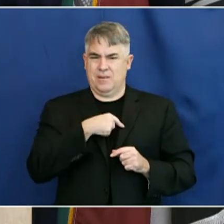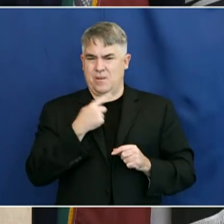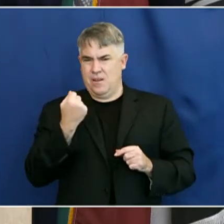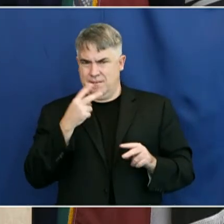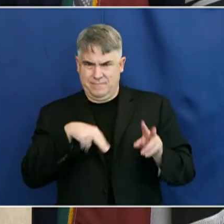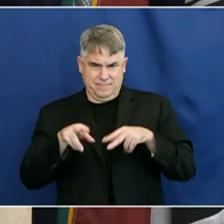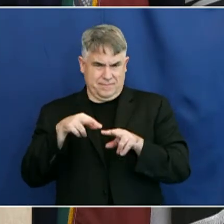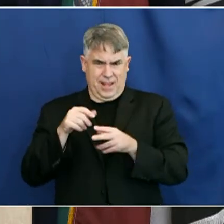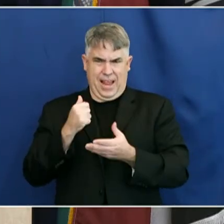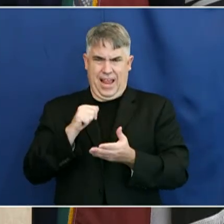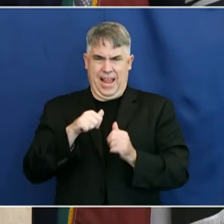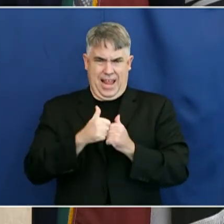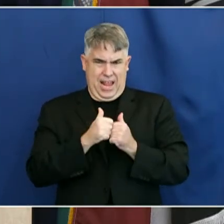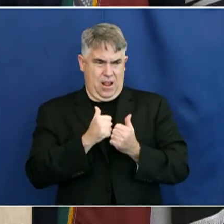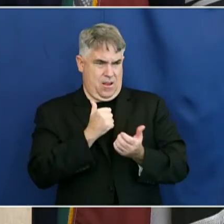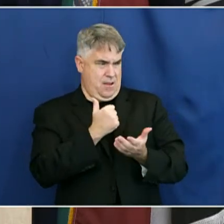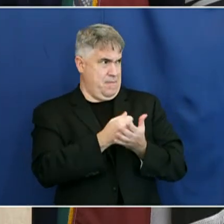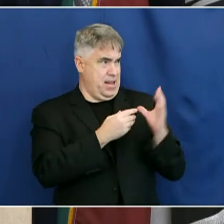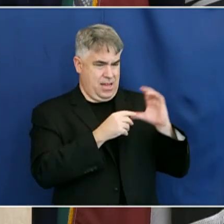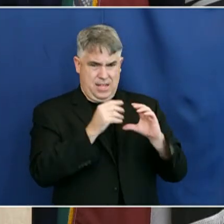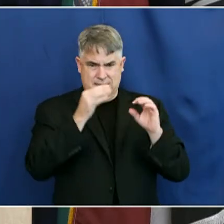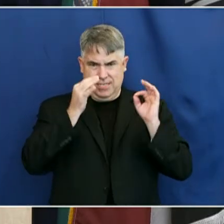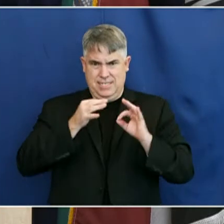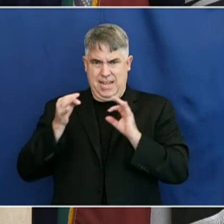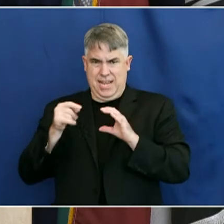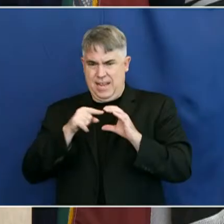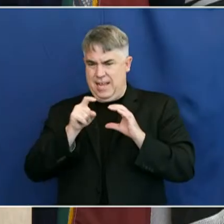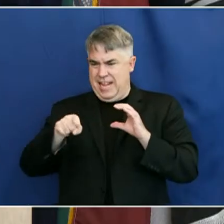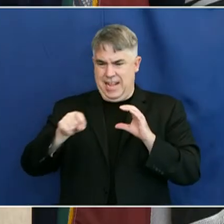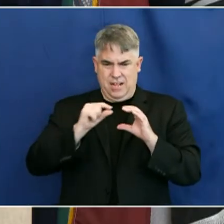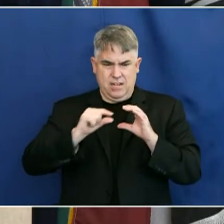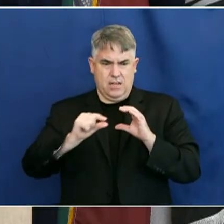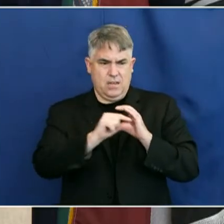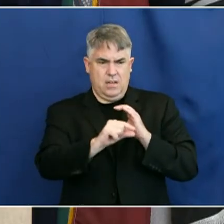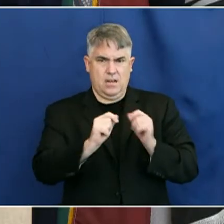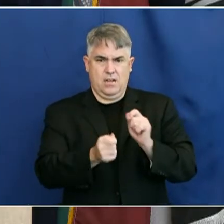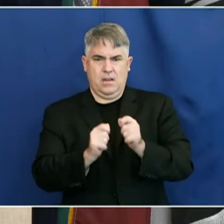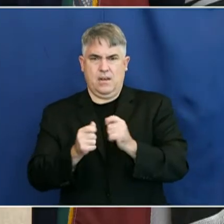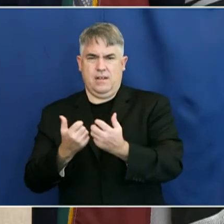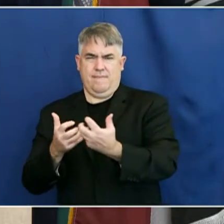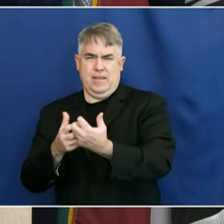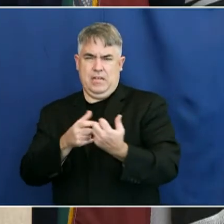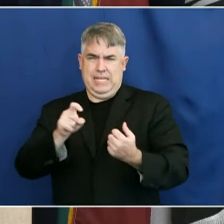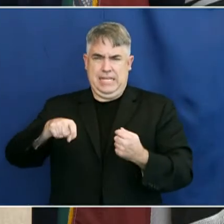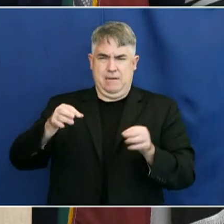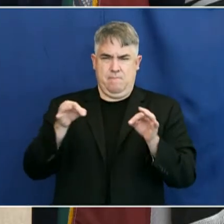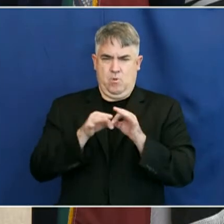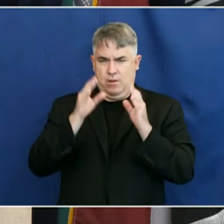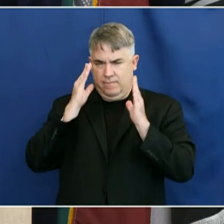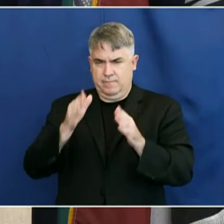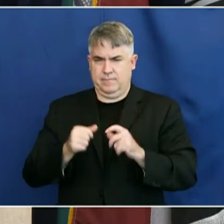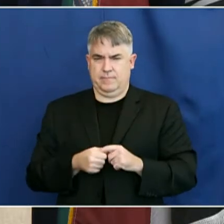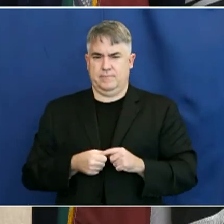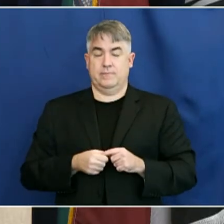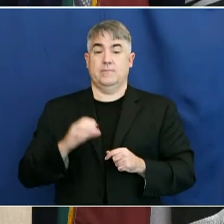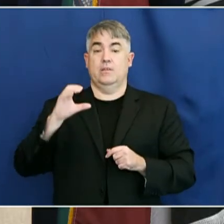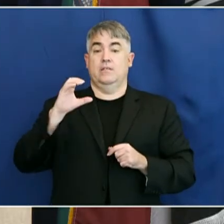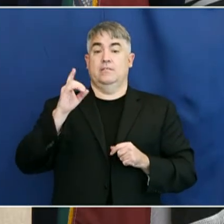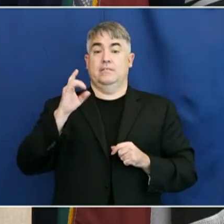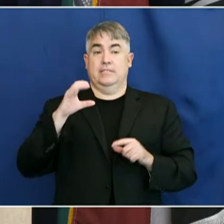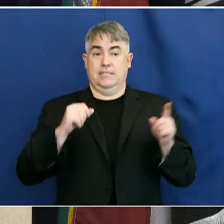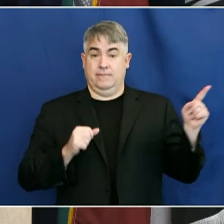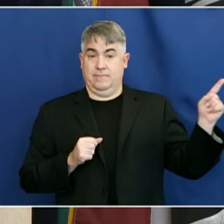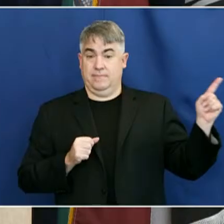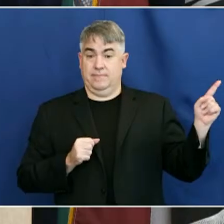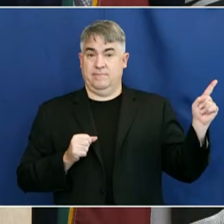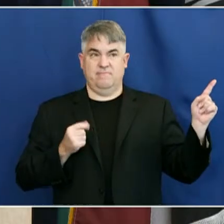use what is left to try and help our region as we recover. We also saw good news with the CDC guidance this week for individuals that have